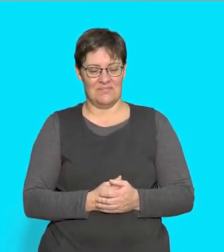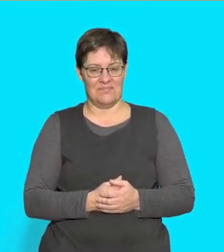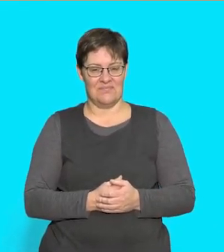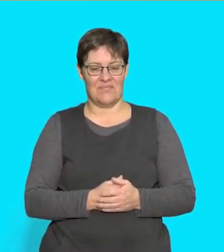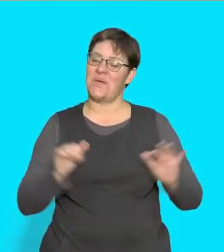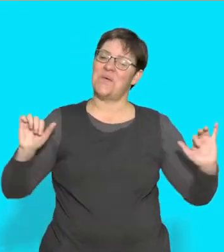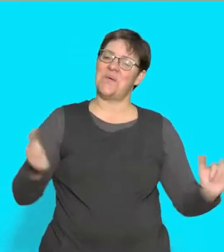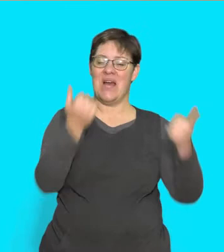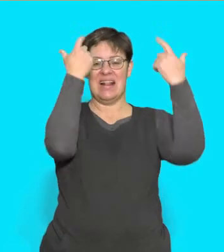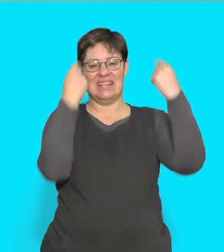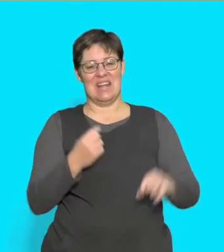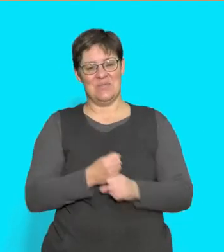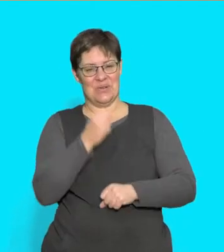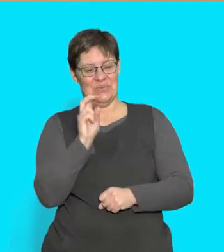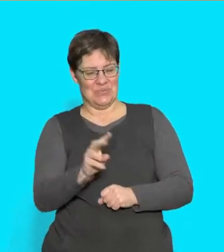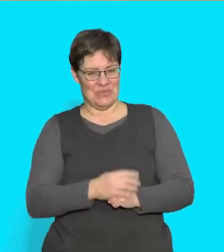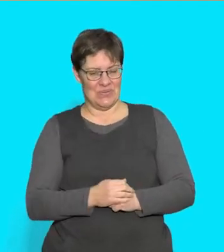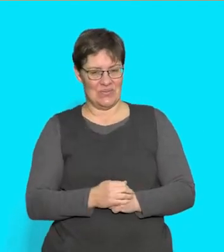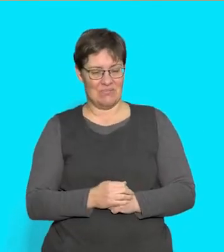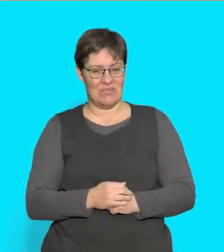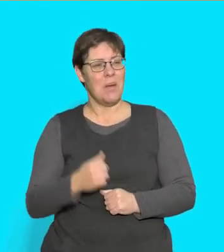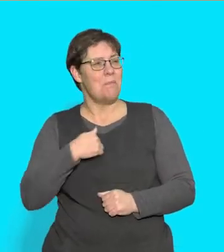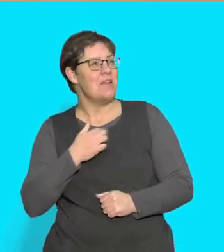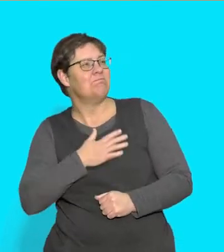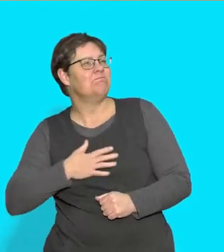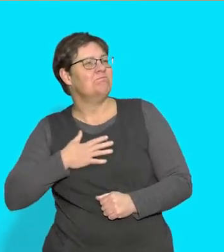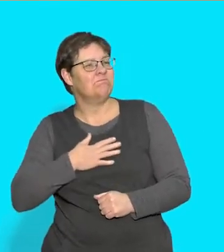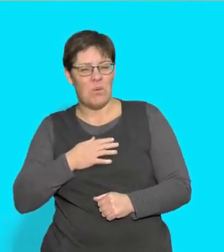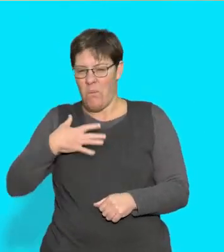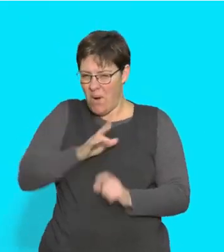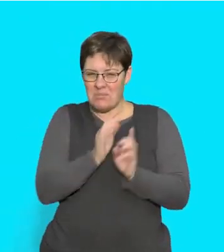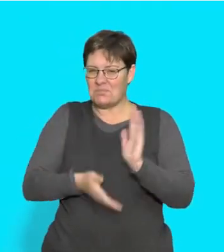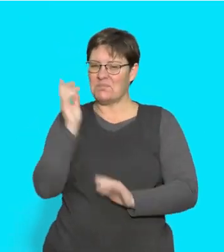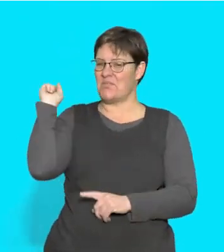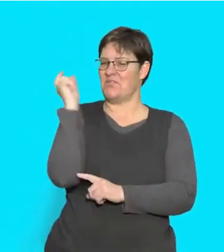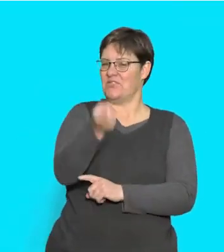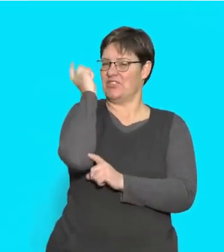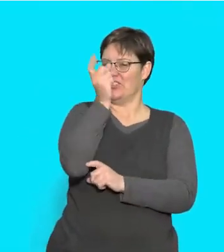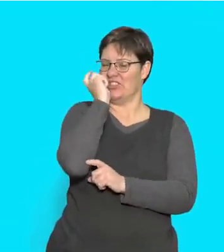Well done, grade twos. I'm in the mood for fishing.